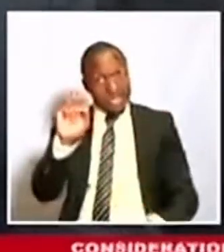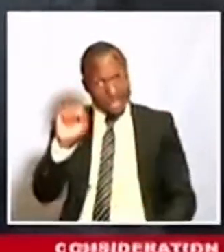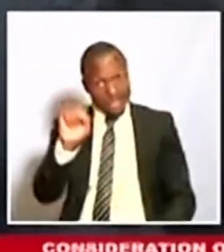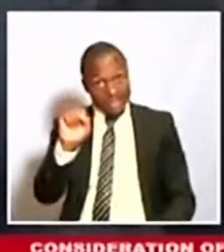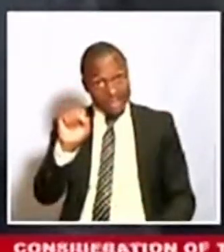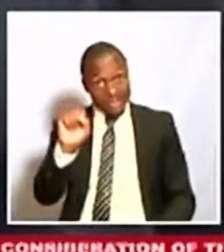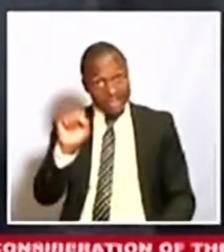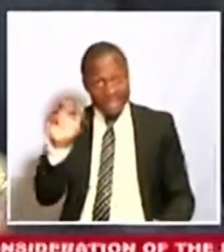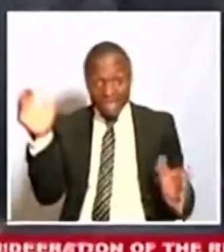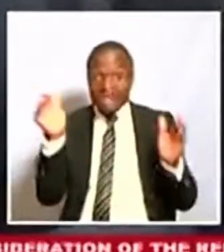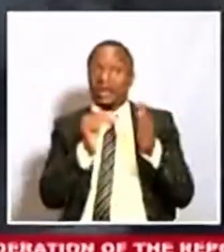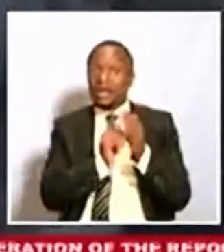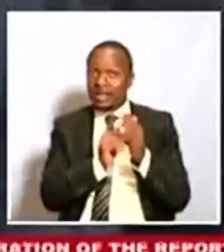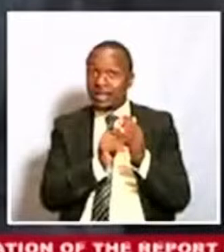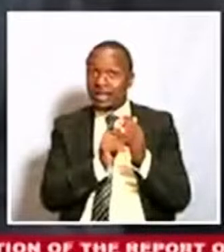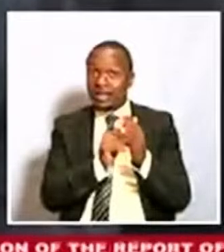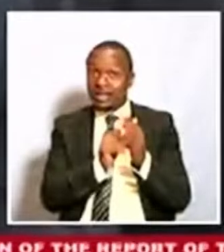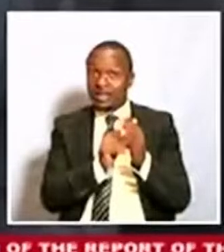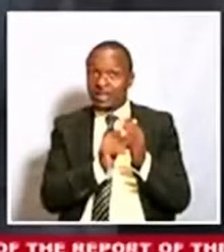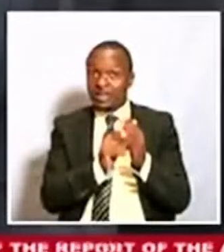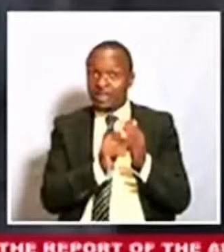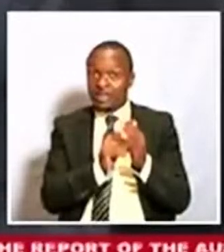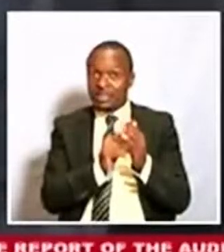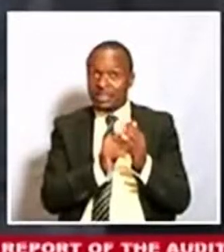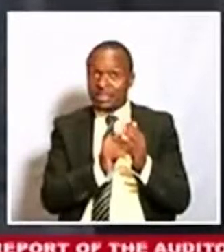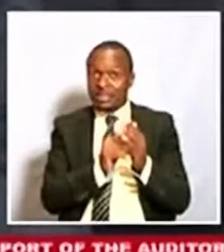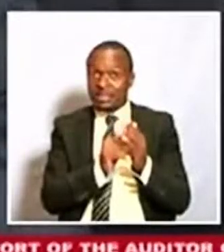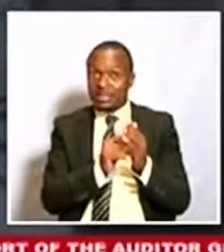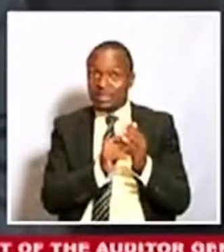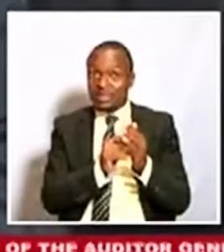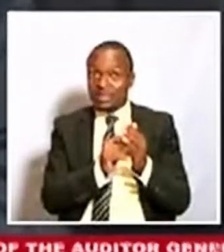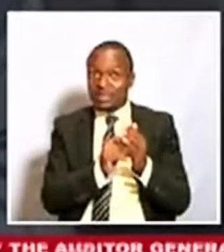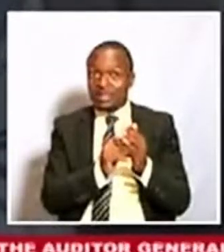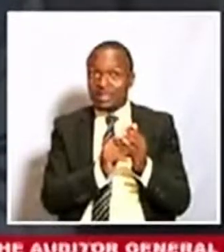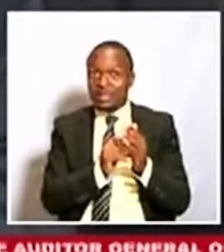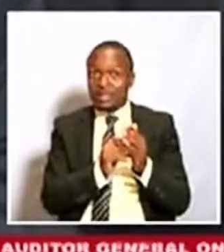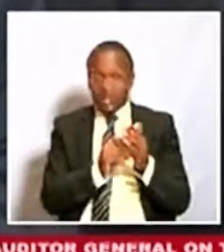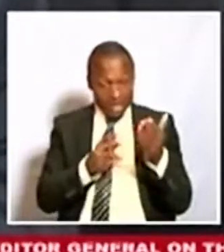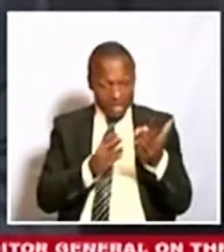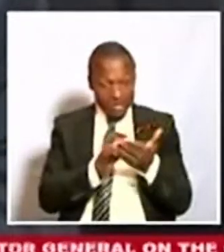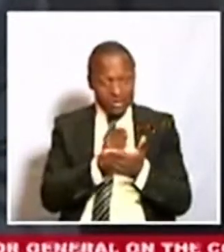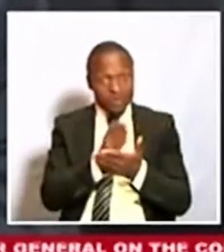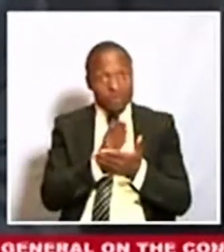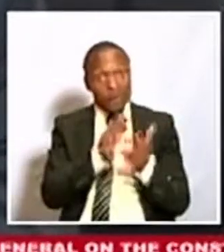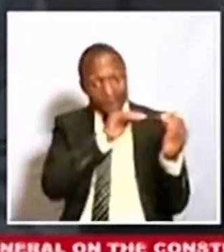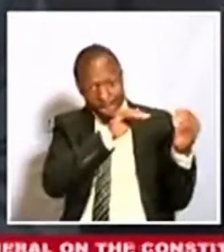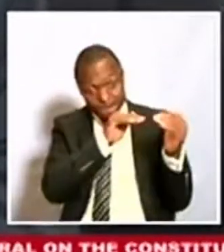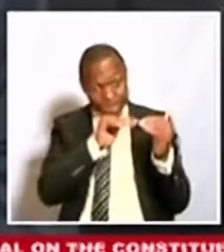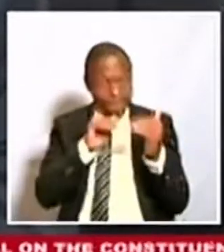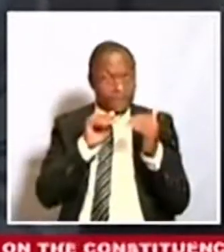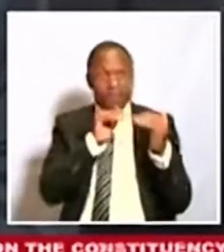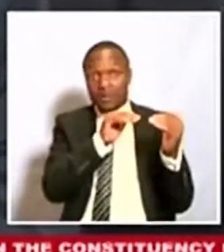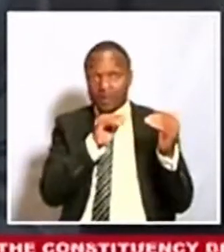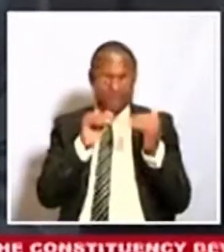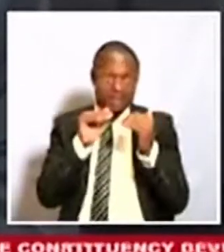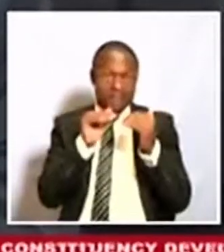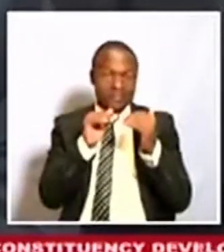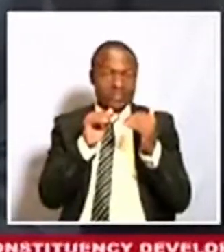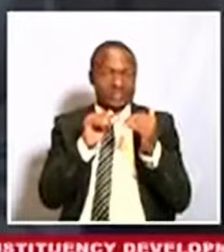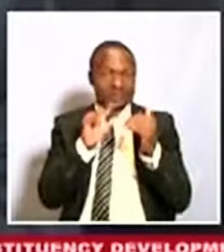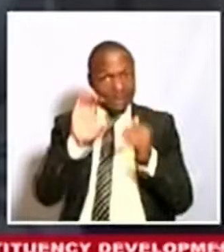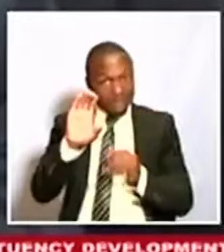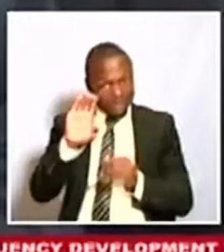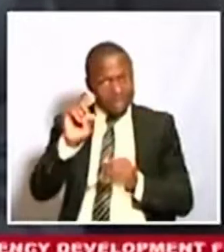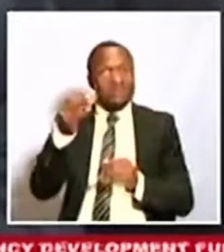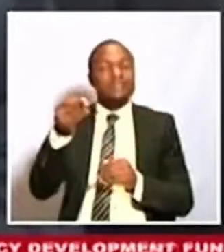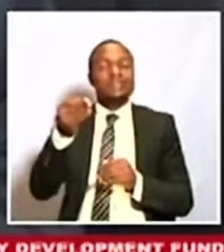it again a collective argument from the CDF committee that